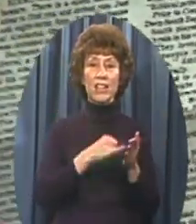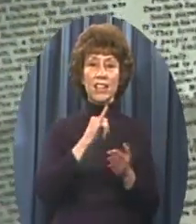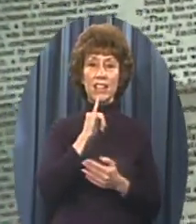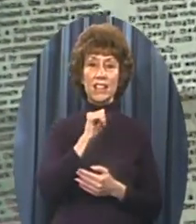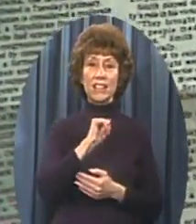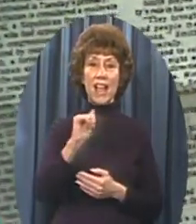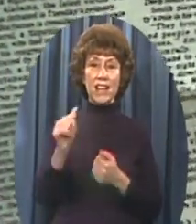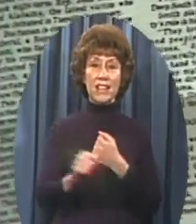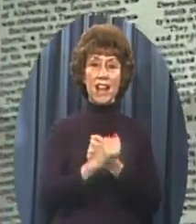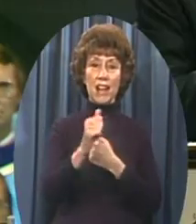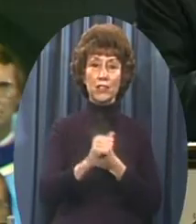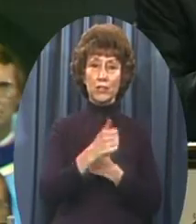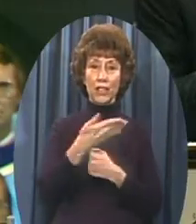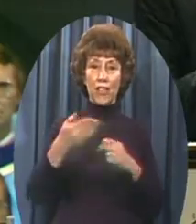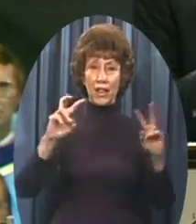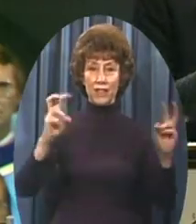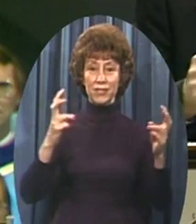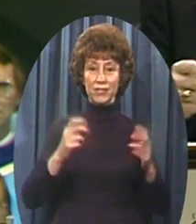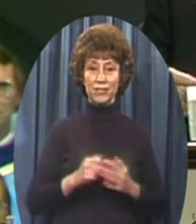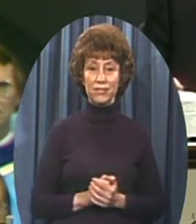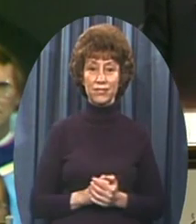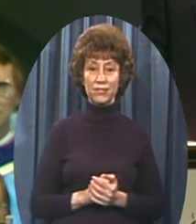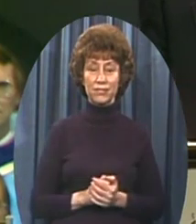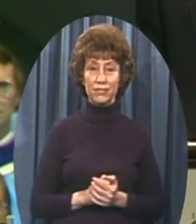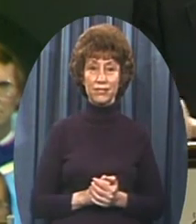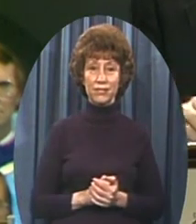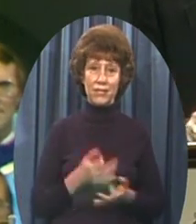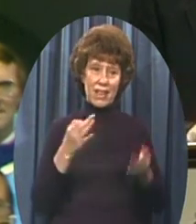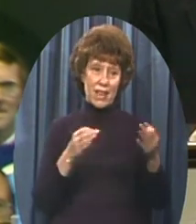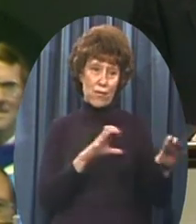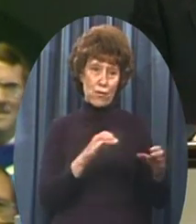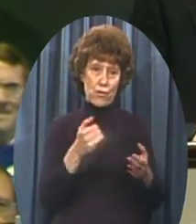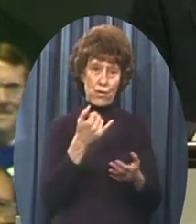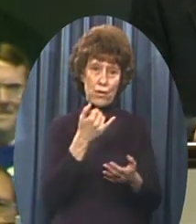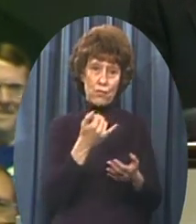thing." Well, I imagine it is if you're doing wrong.